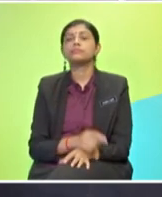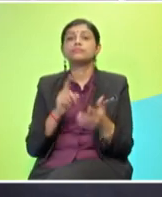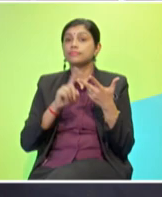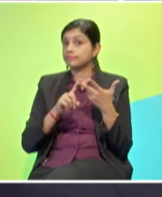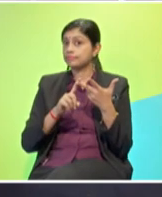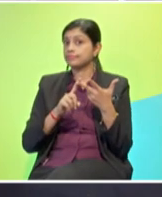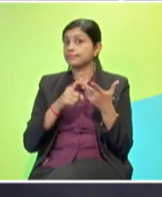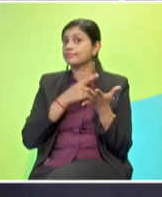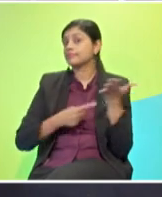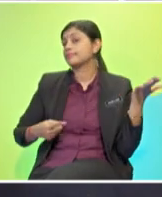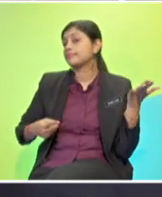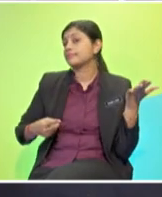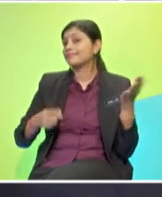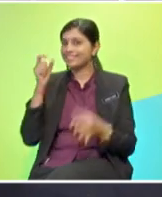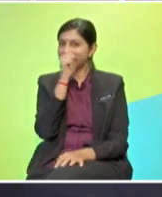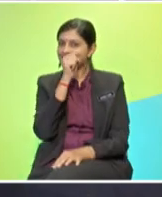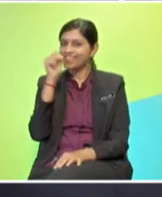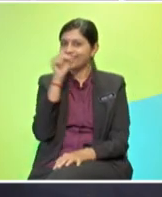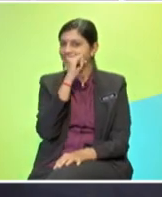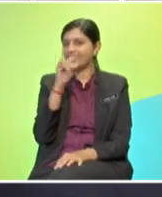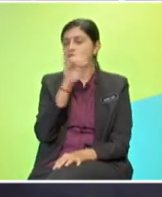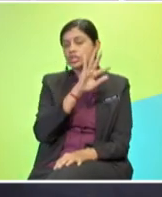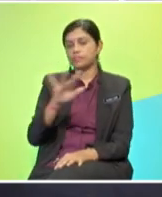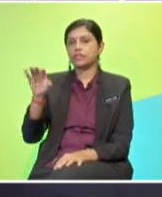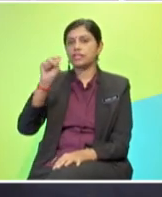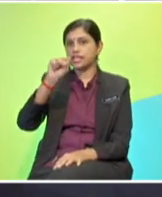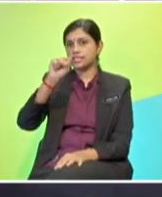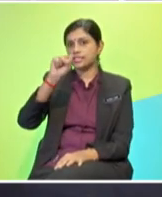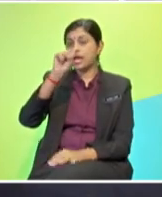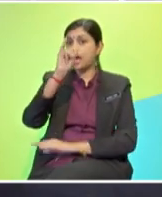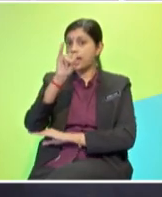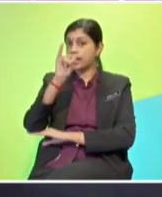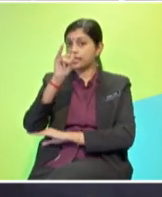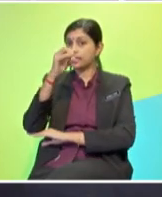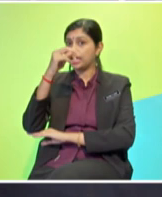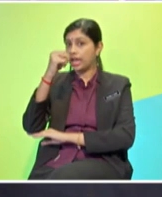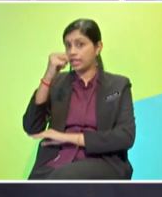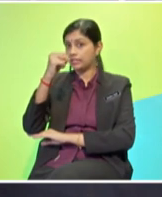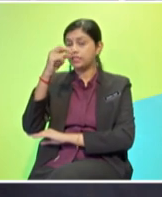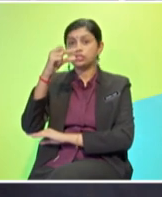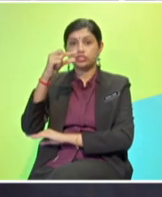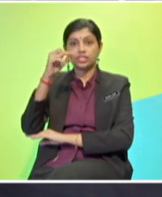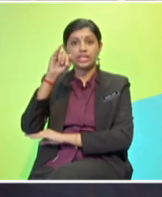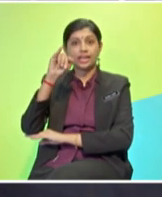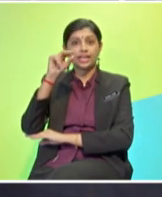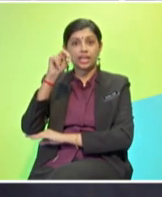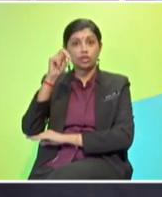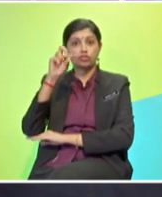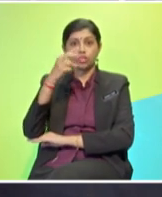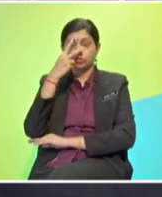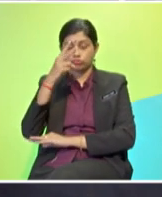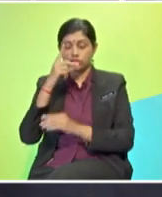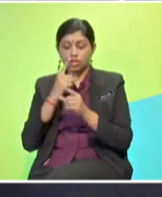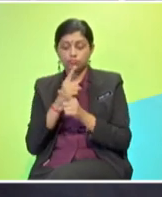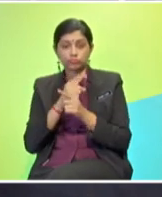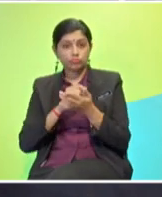is singing. Singing. Okay. S I N